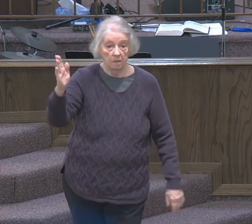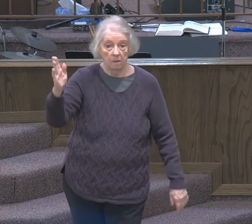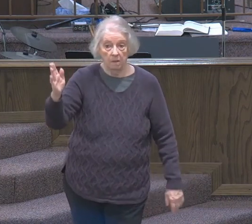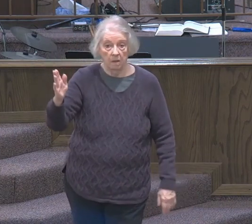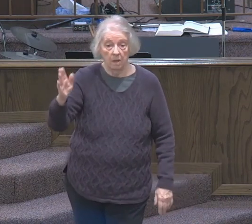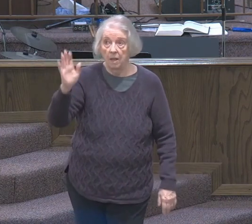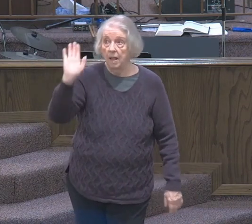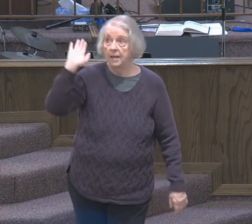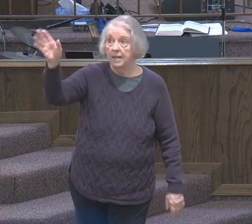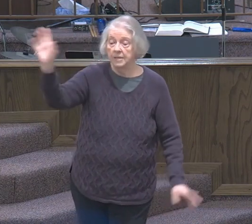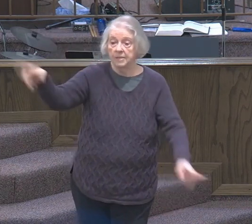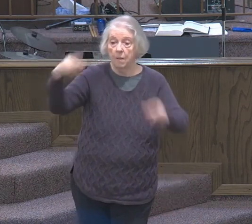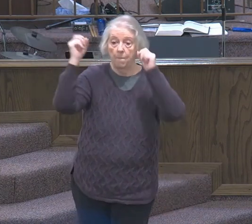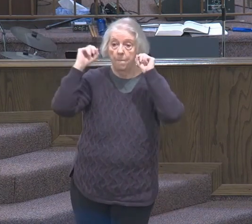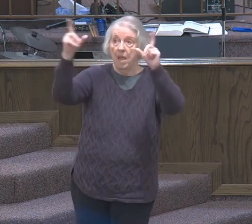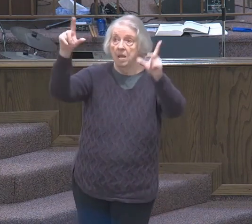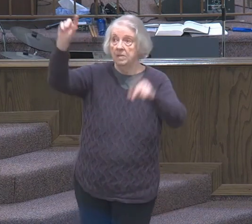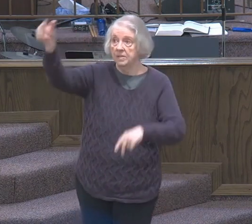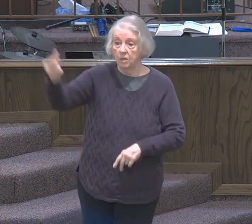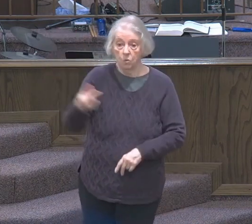and His amazing grace